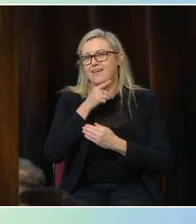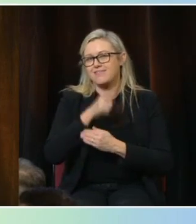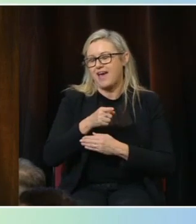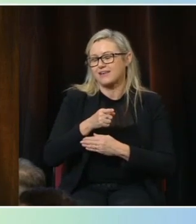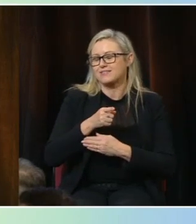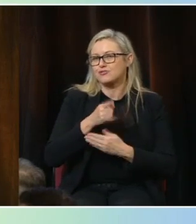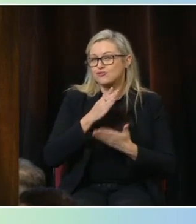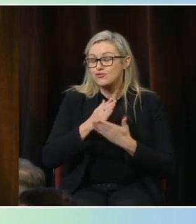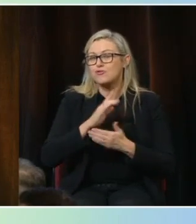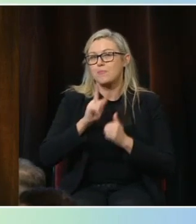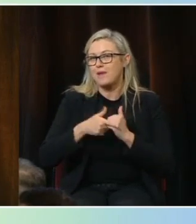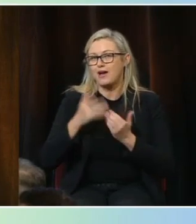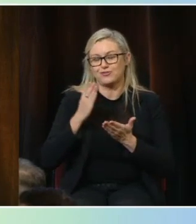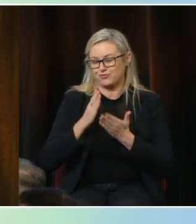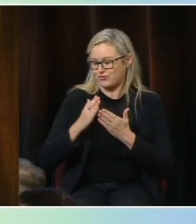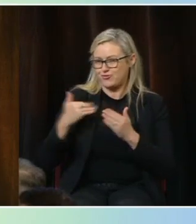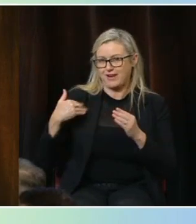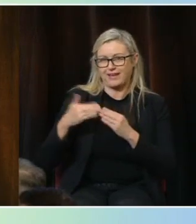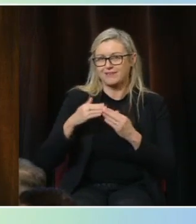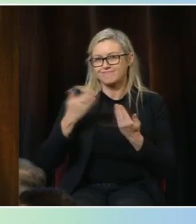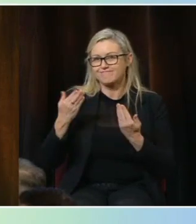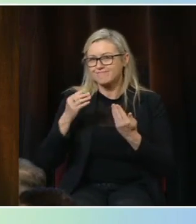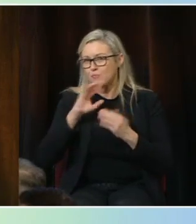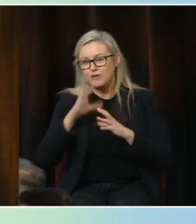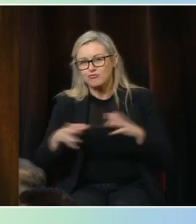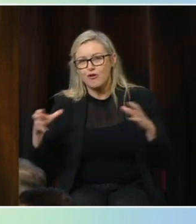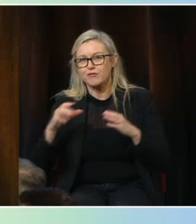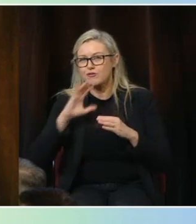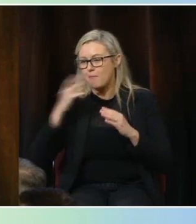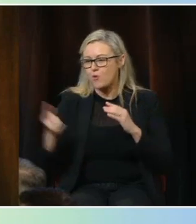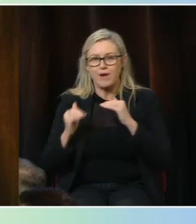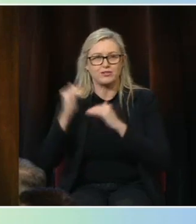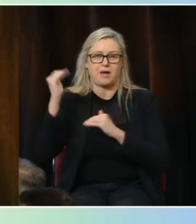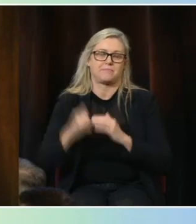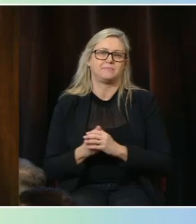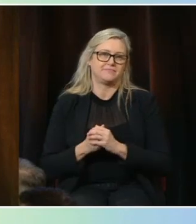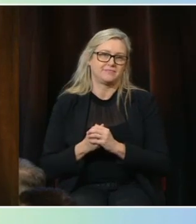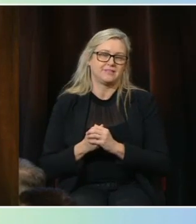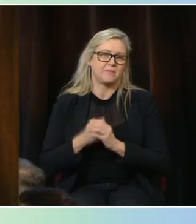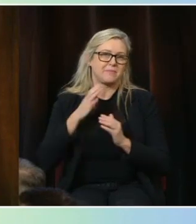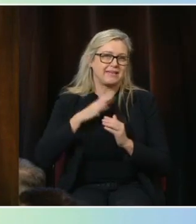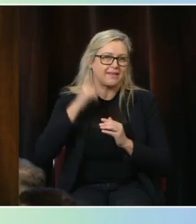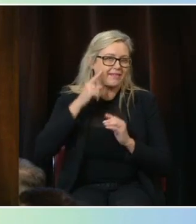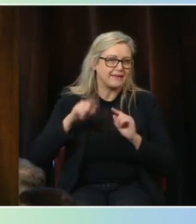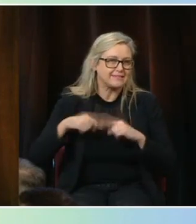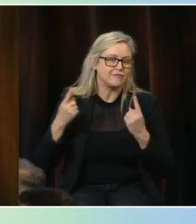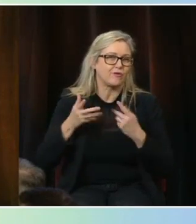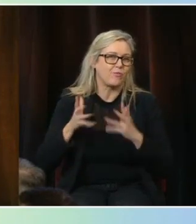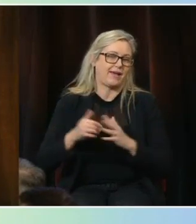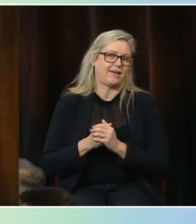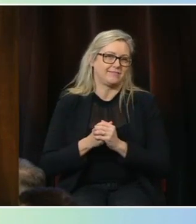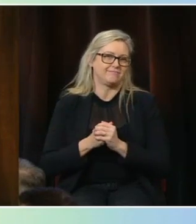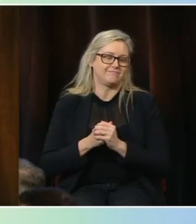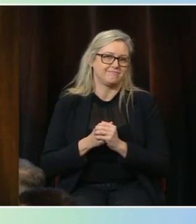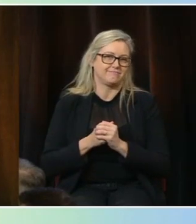living standards it might be easy to dismiss productivity as the niche fetish of iconocrats and AFR journalists but as